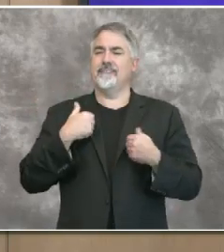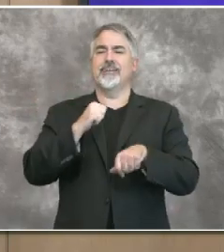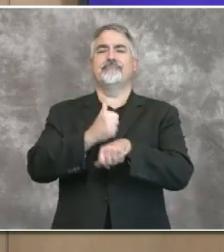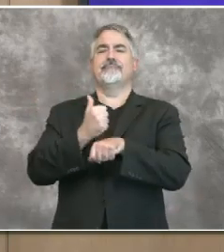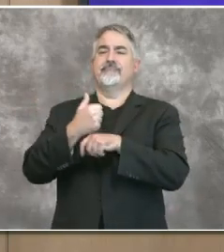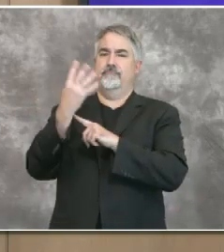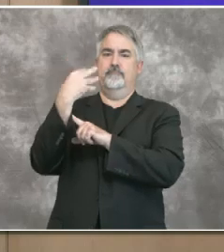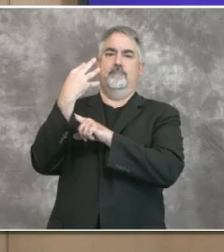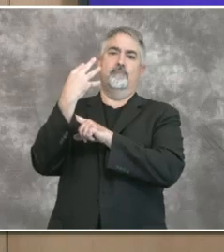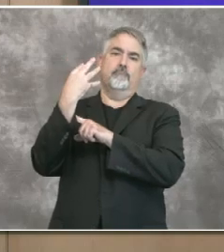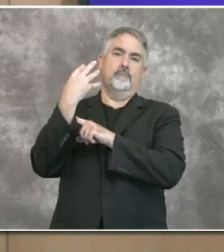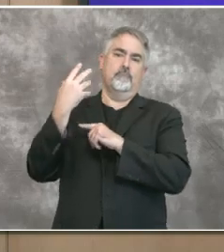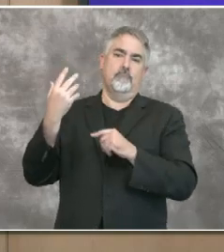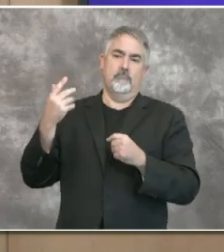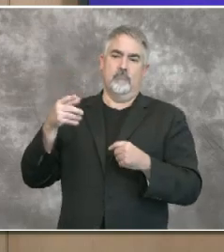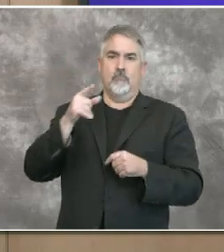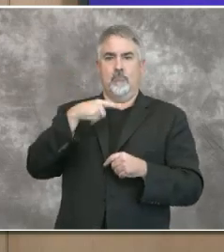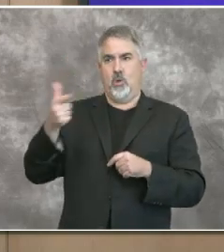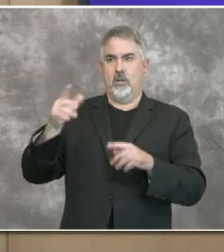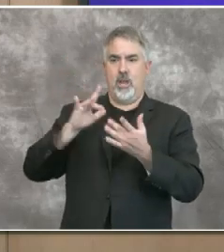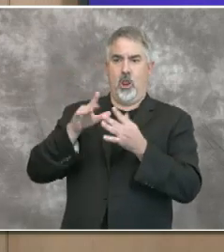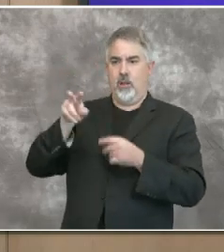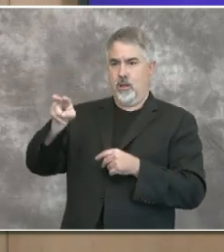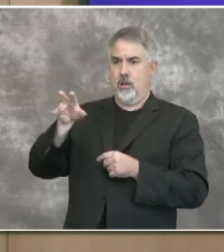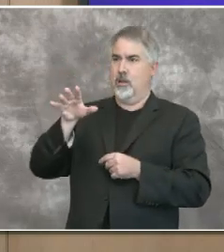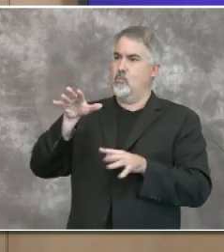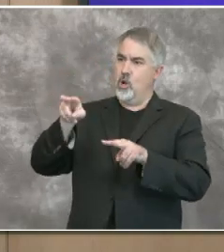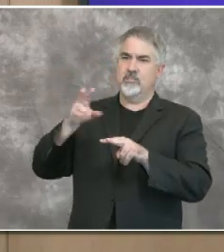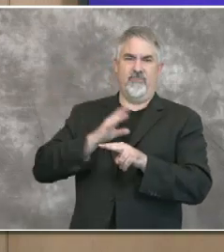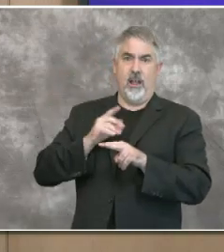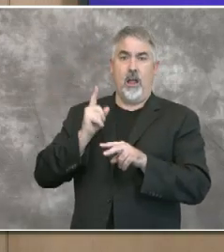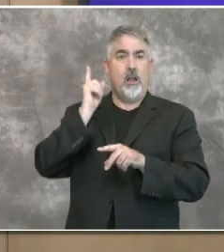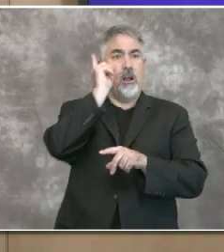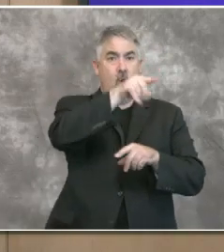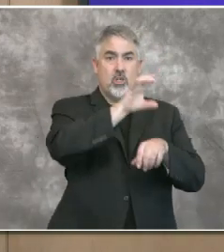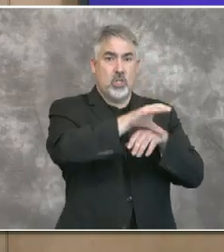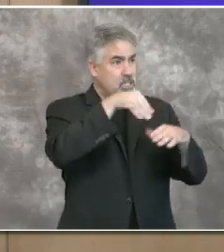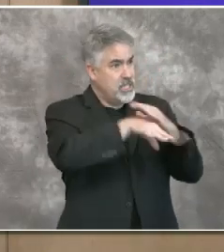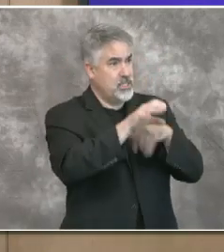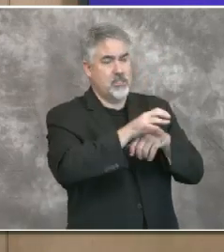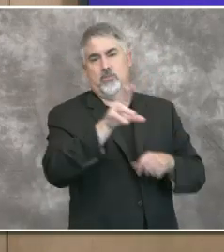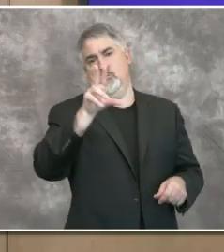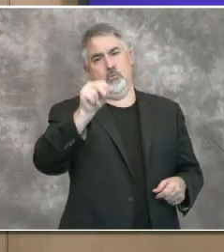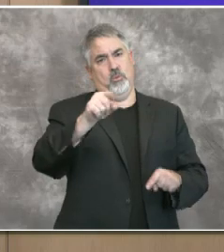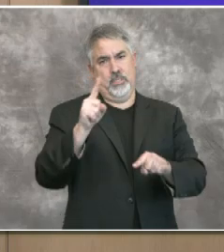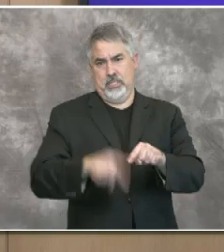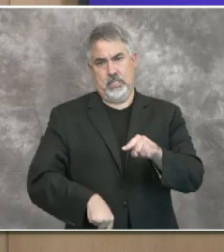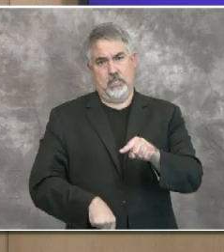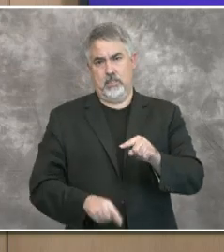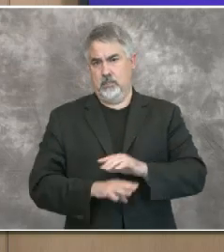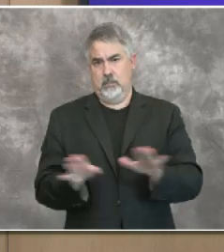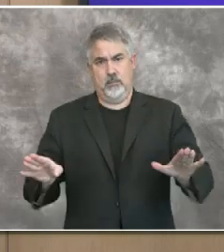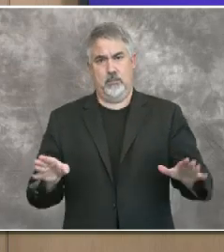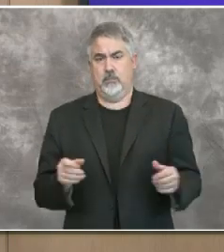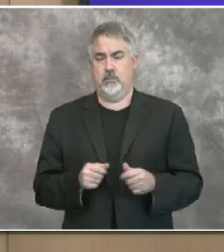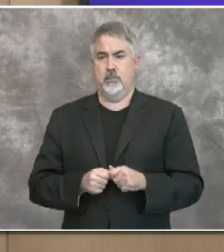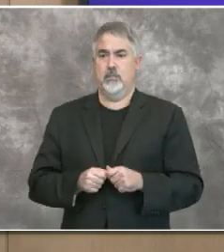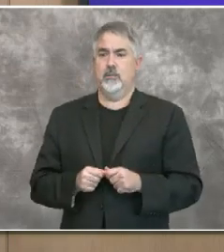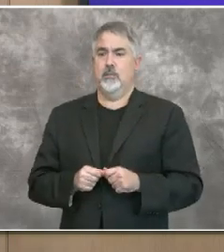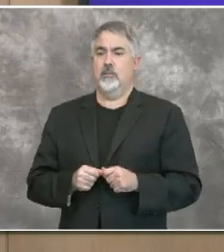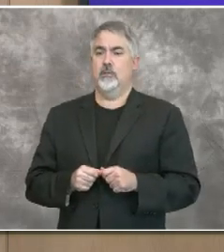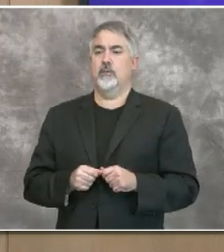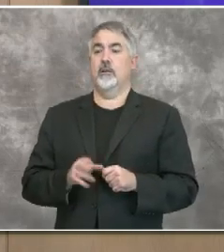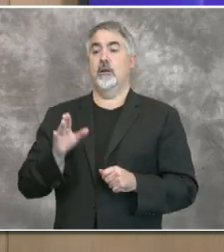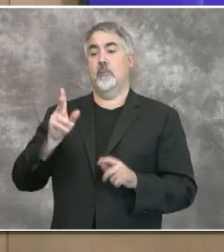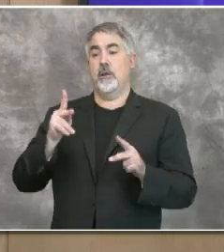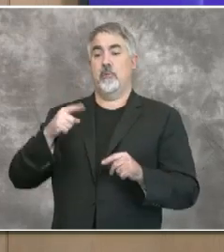provisions for individuals to congregate in the facility or in the building to observe in real time that participation. So if you have individuals preparing a